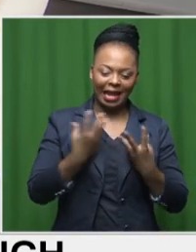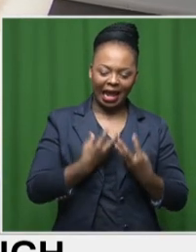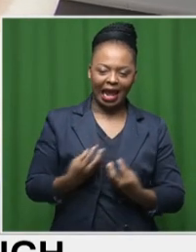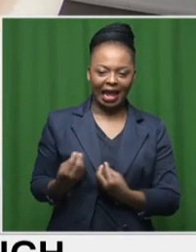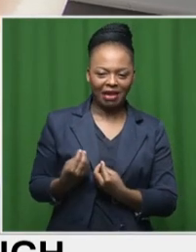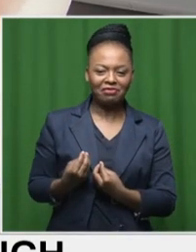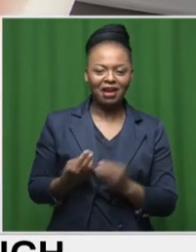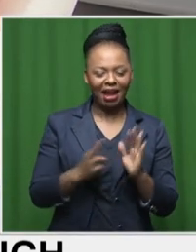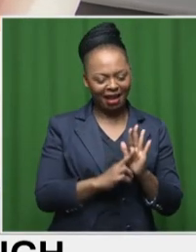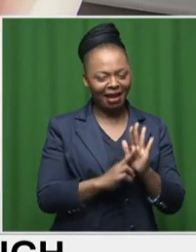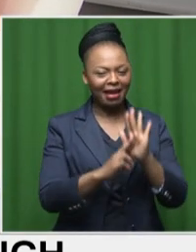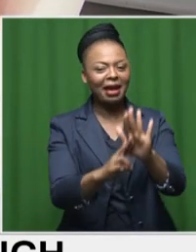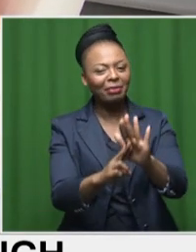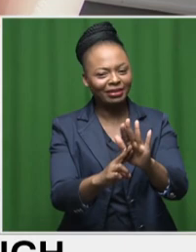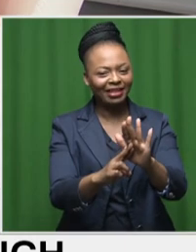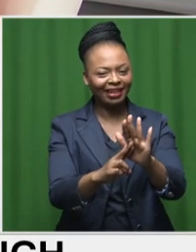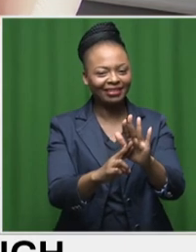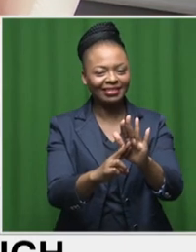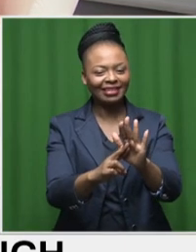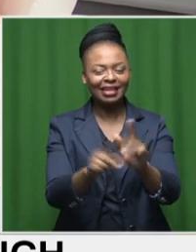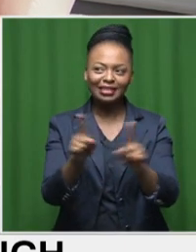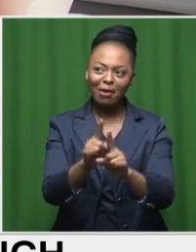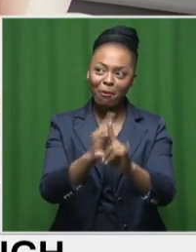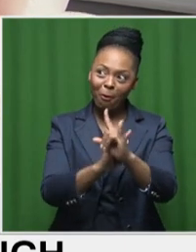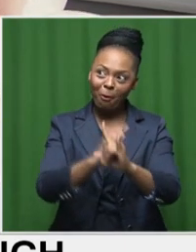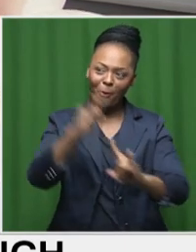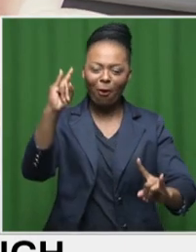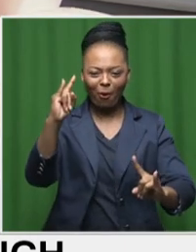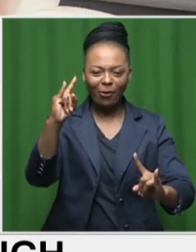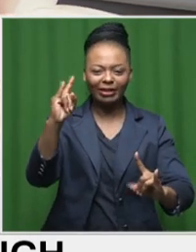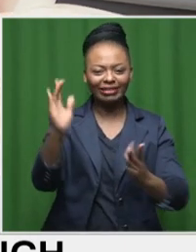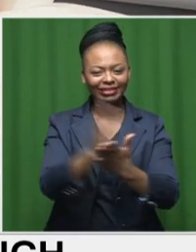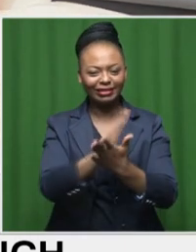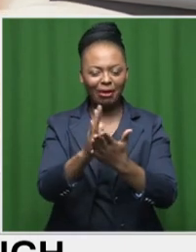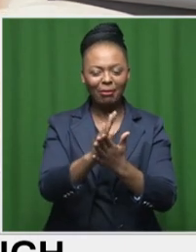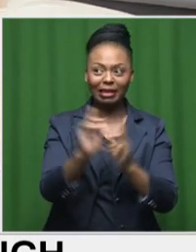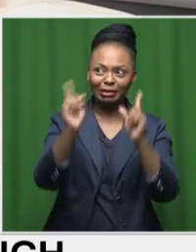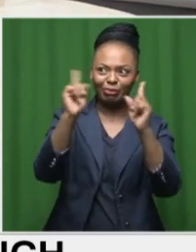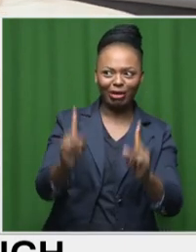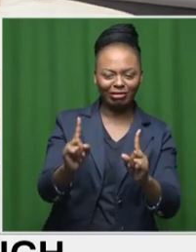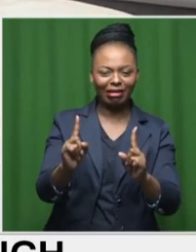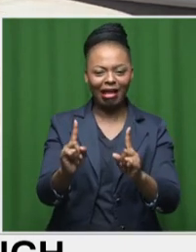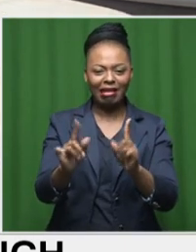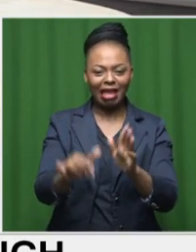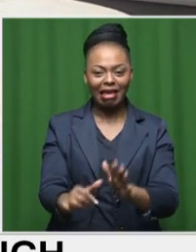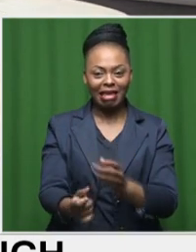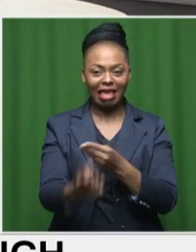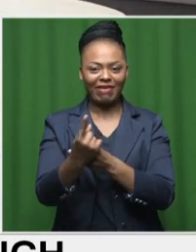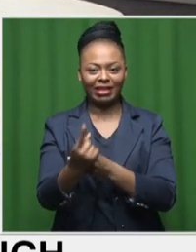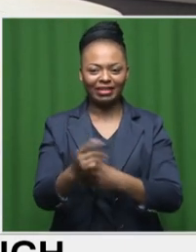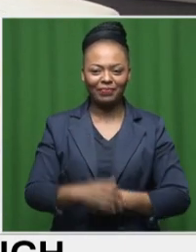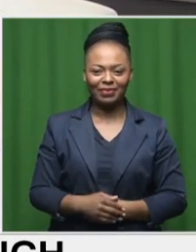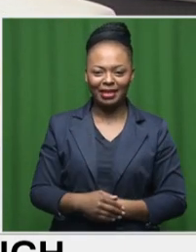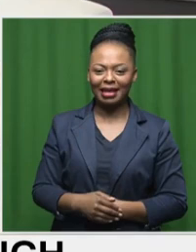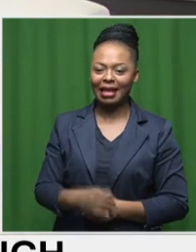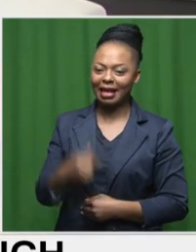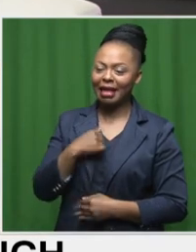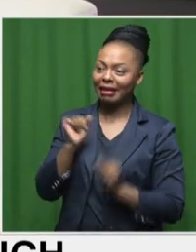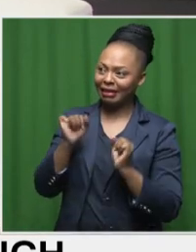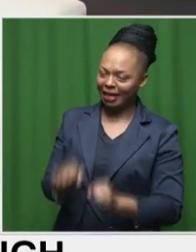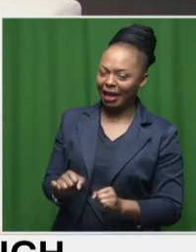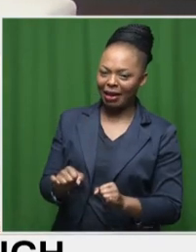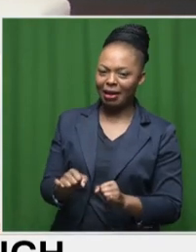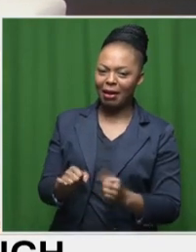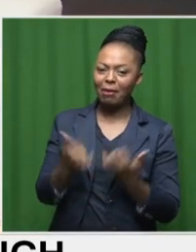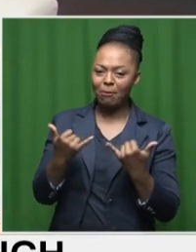had represented and those who have won at this very prestigious event. And Mr. World too. The guys are